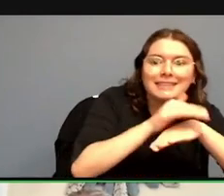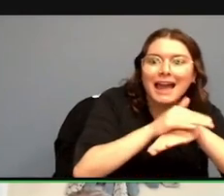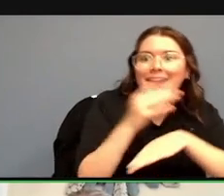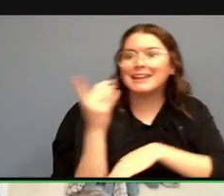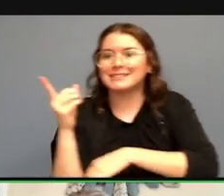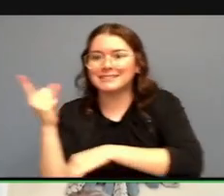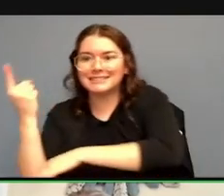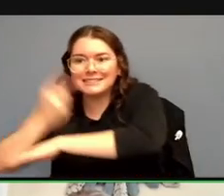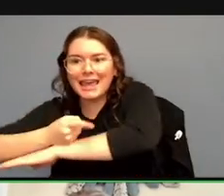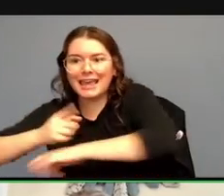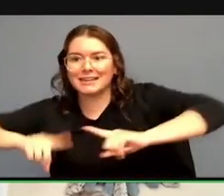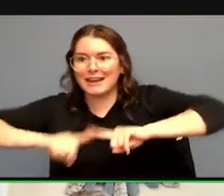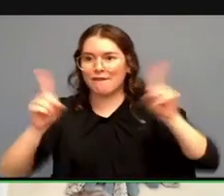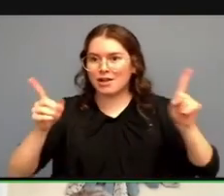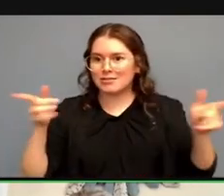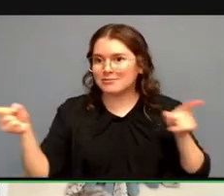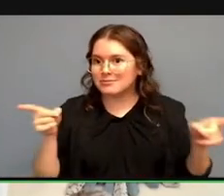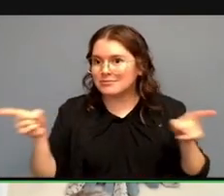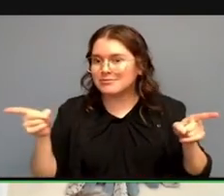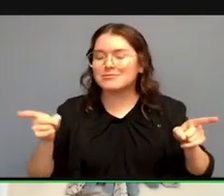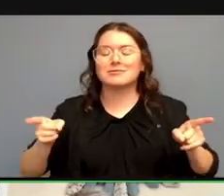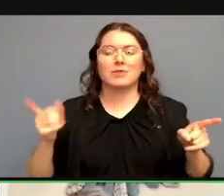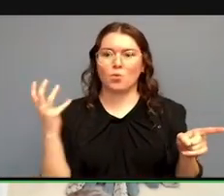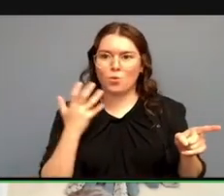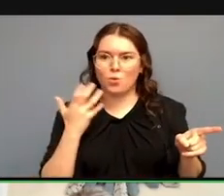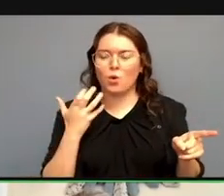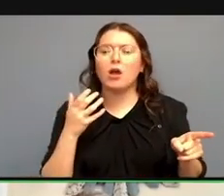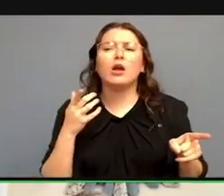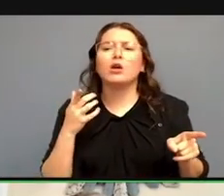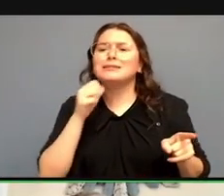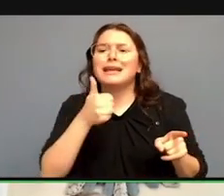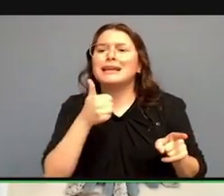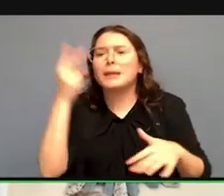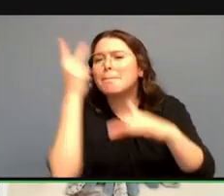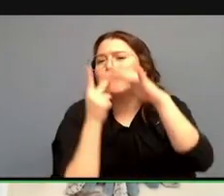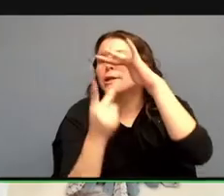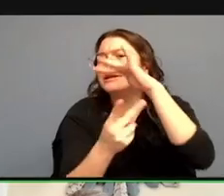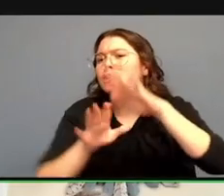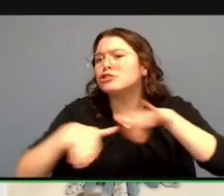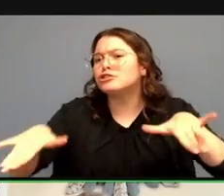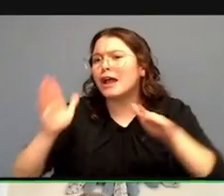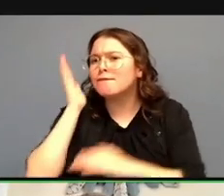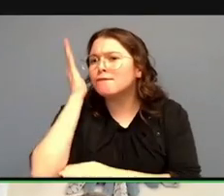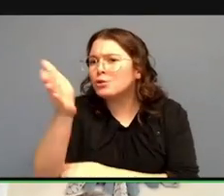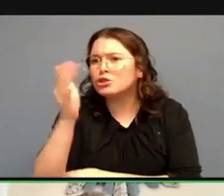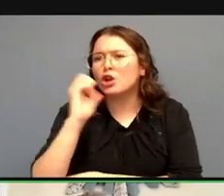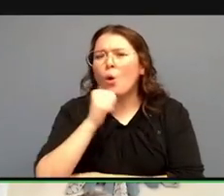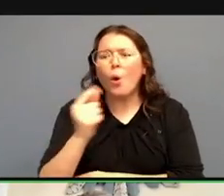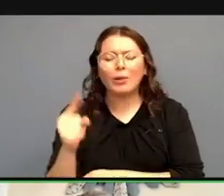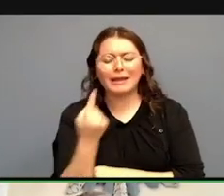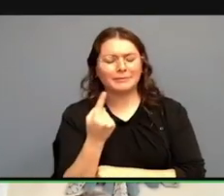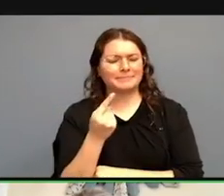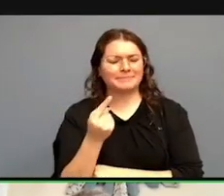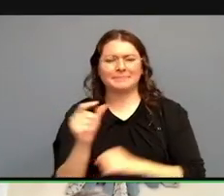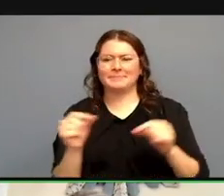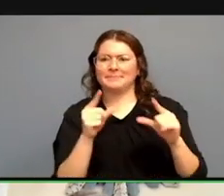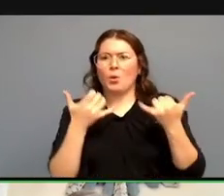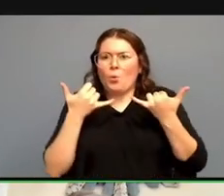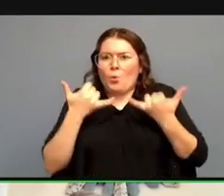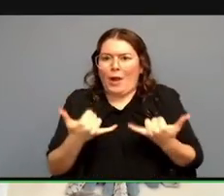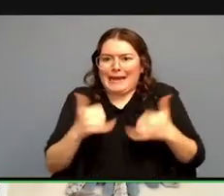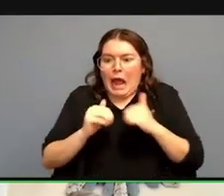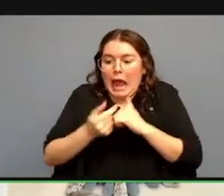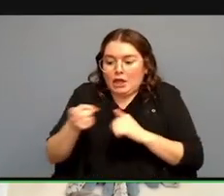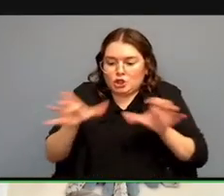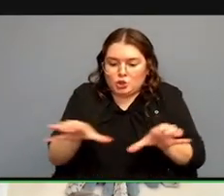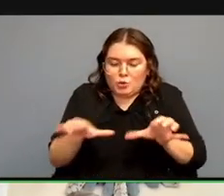So it's never a predictor of your child's future. It's only a snapshot of how they're doing at that moment in